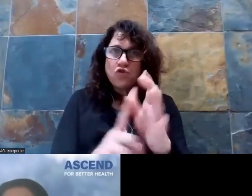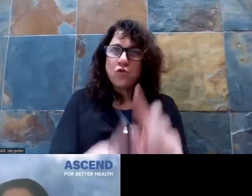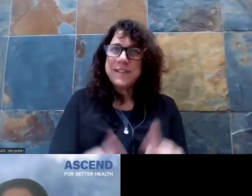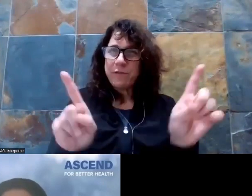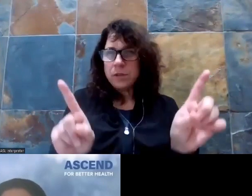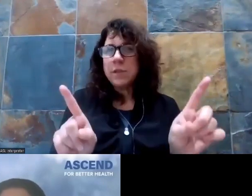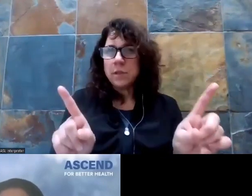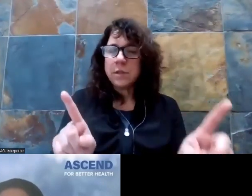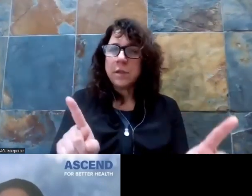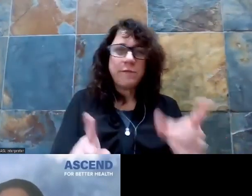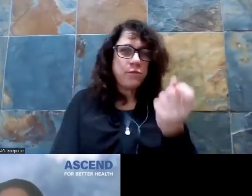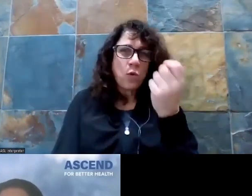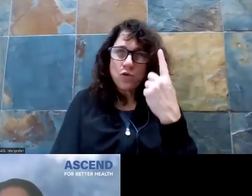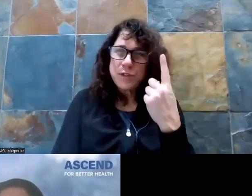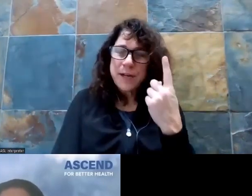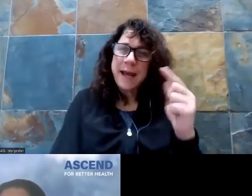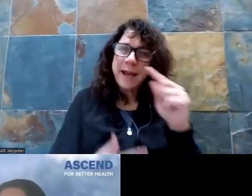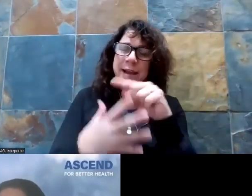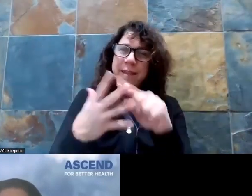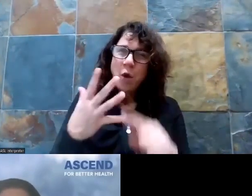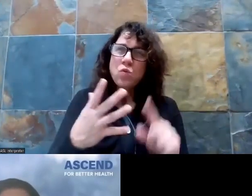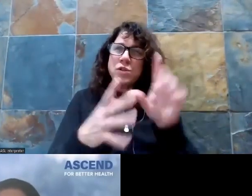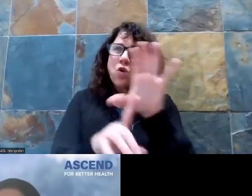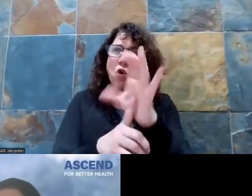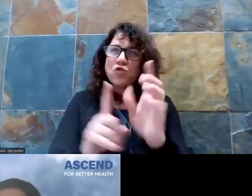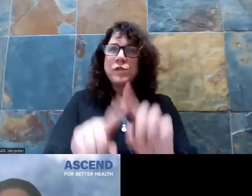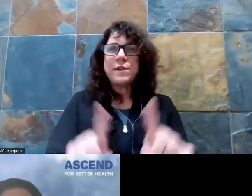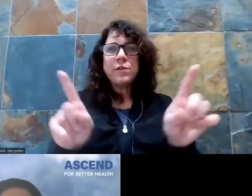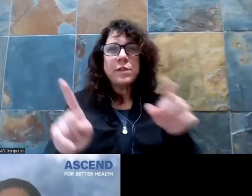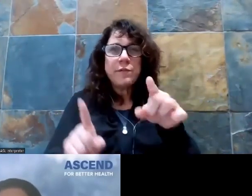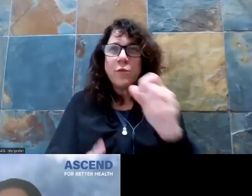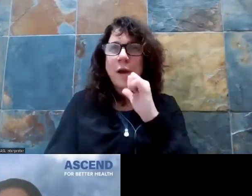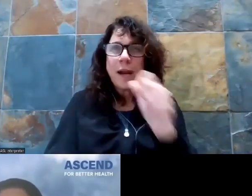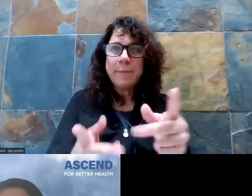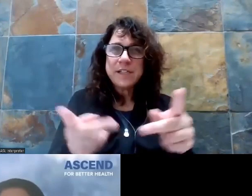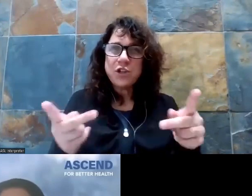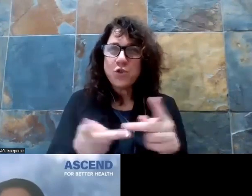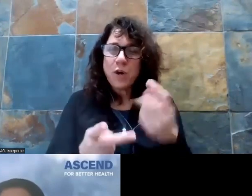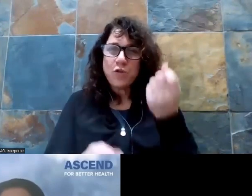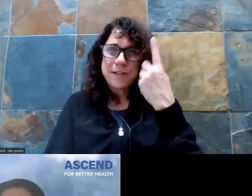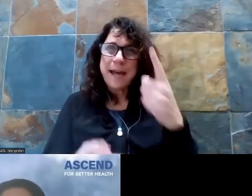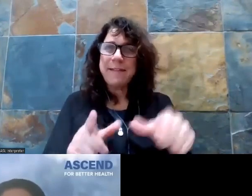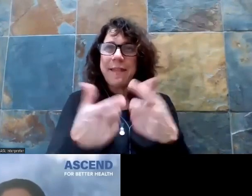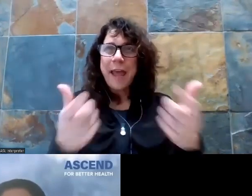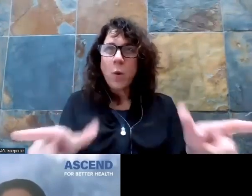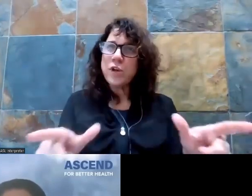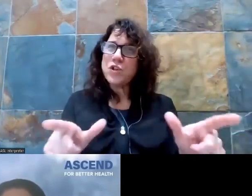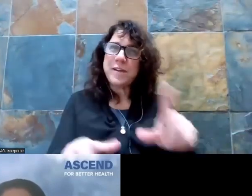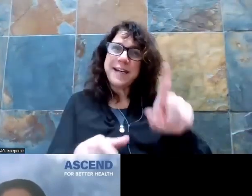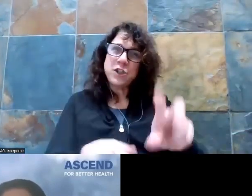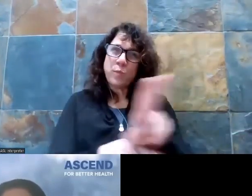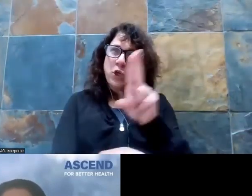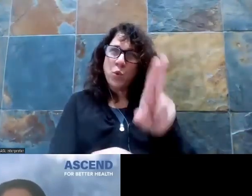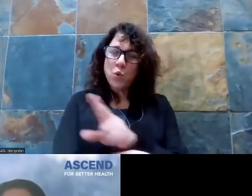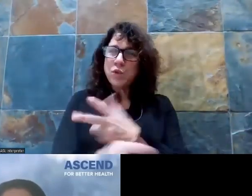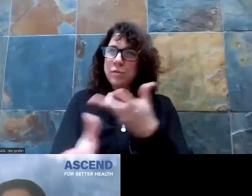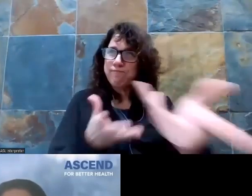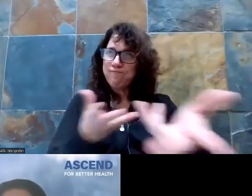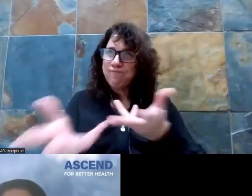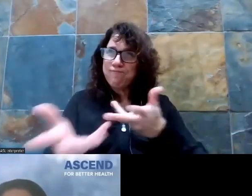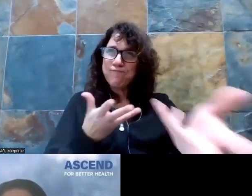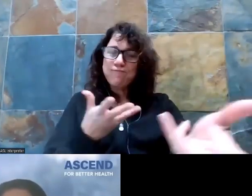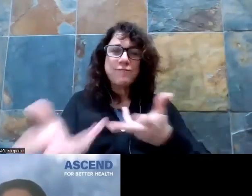differences. If you don't understand those cultural differences, if you're not in a position to understand the language that needs to be used